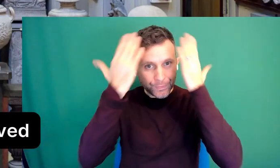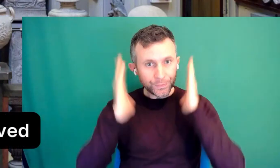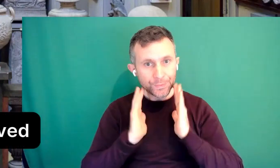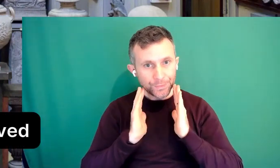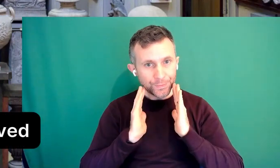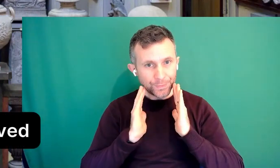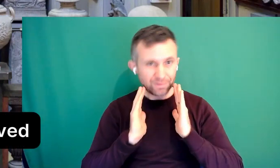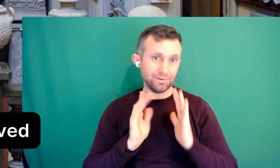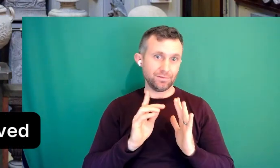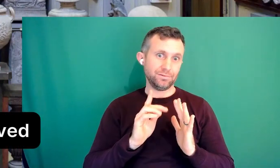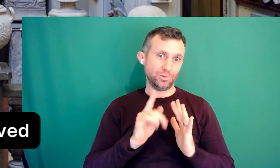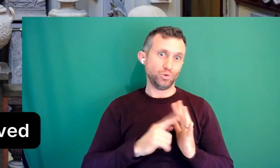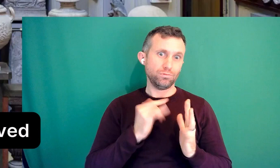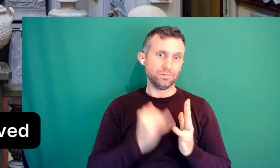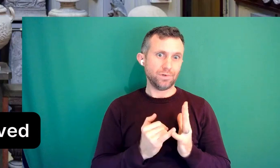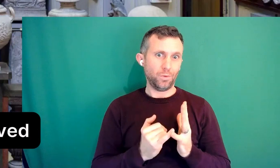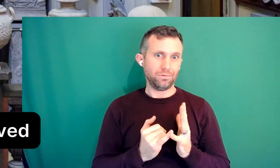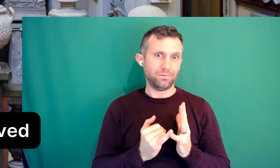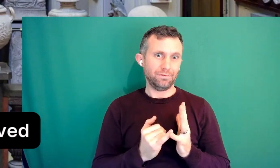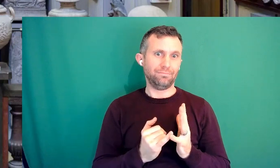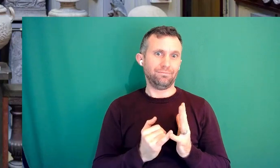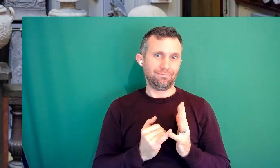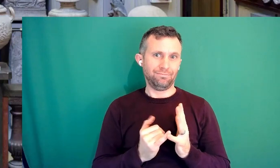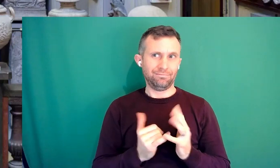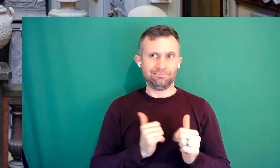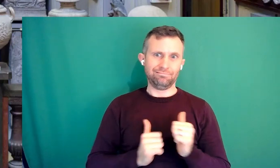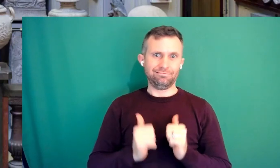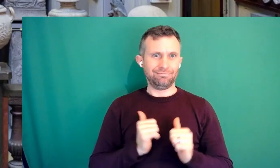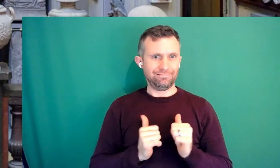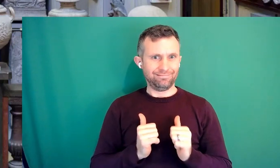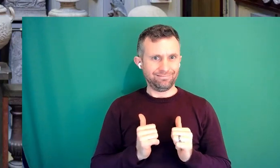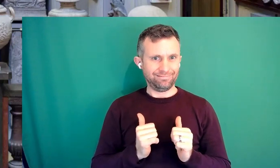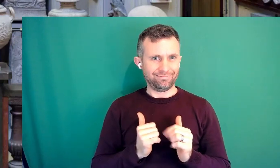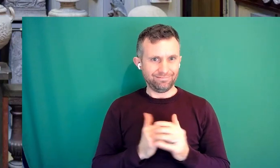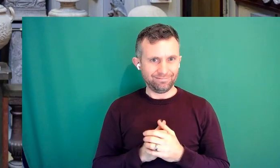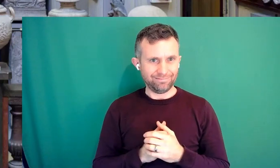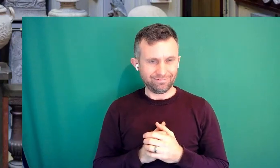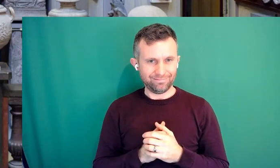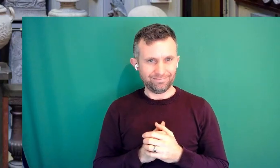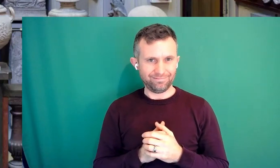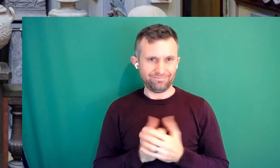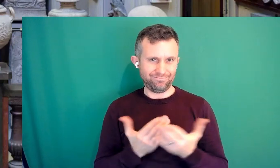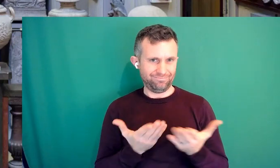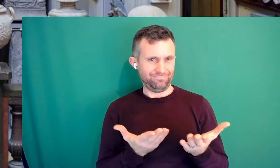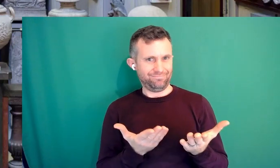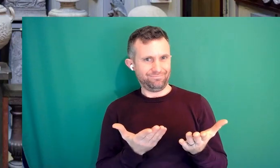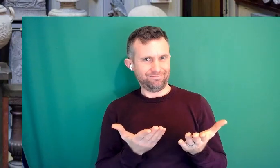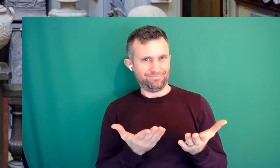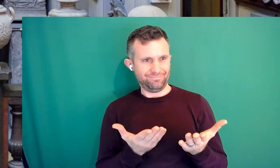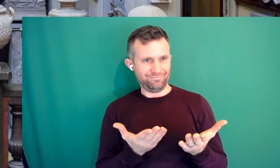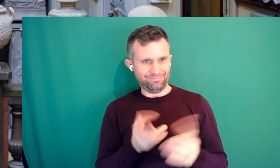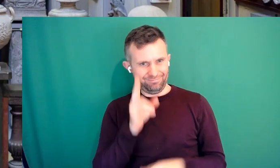both, the best architect that ever lived. Soane was not a humble man by any means.